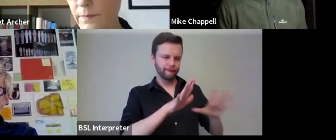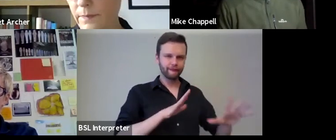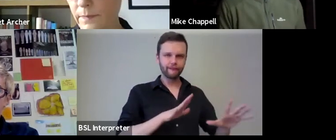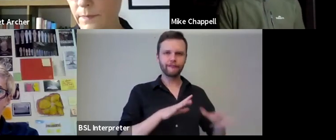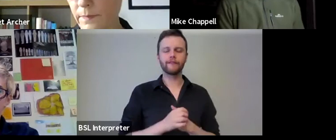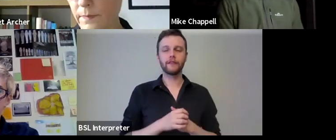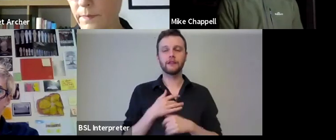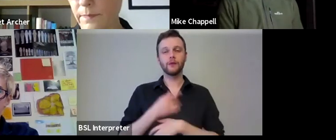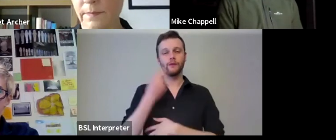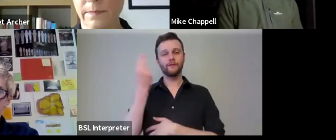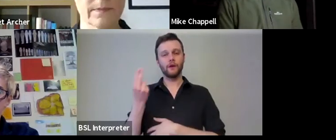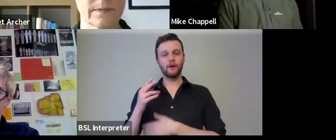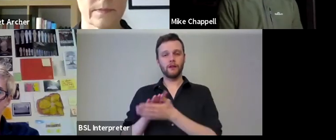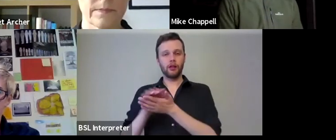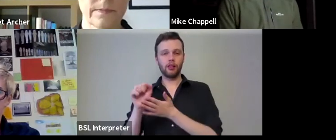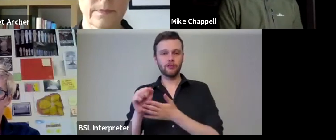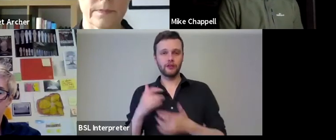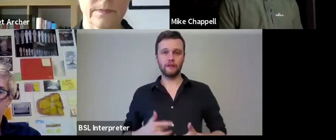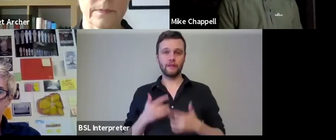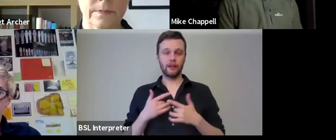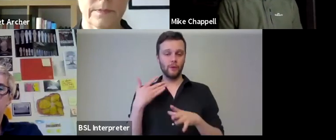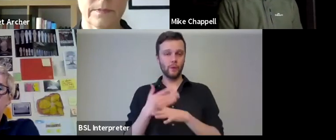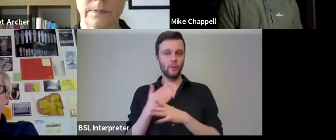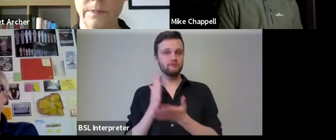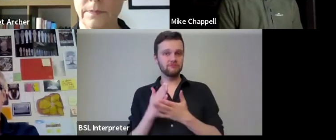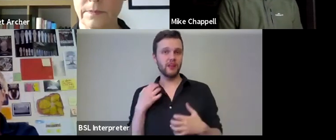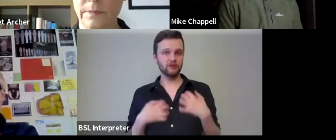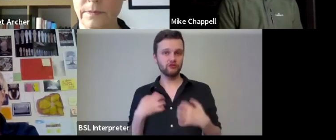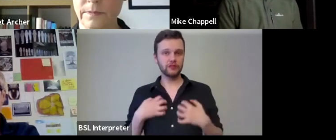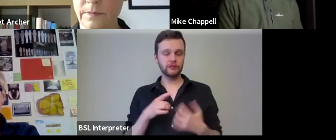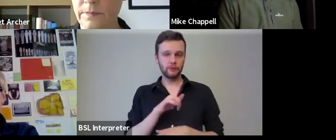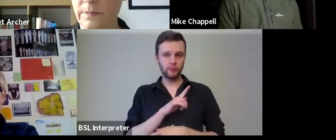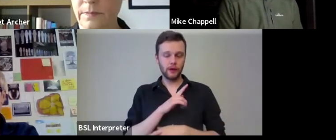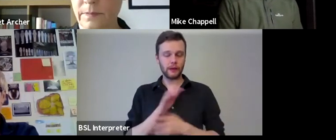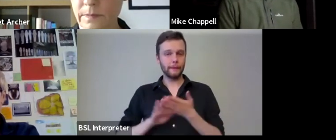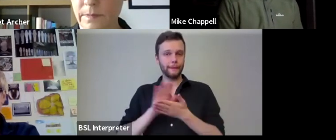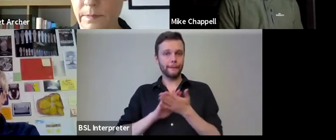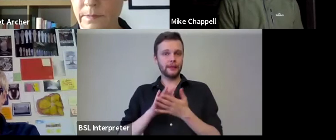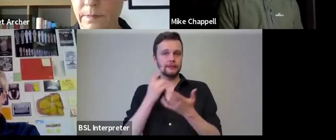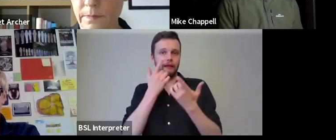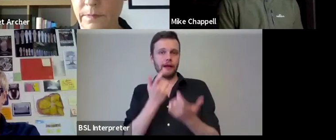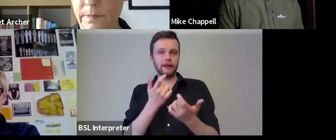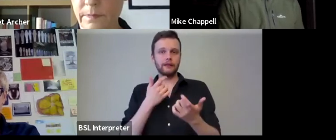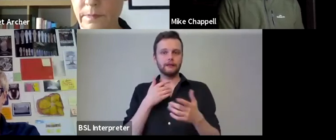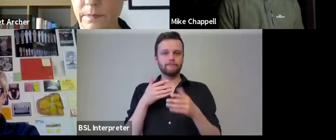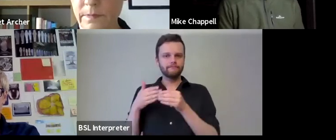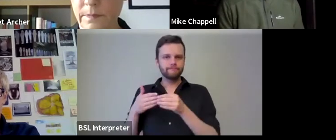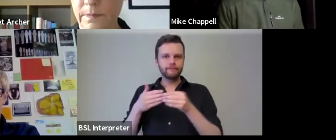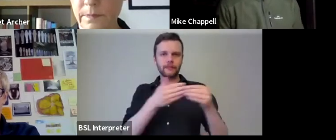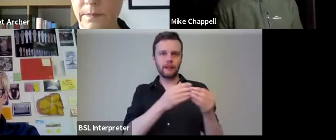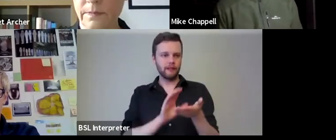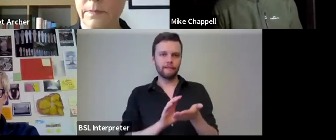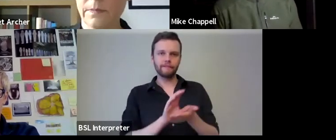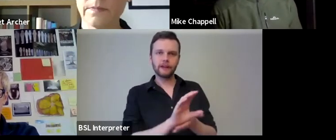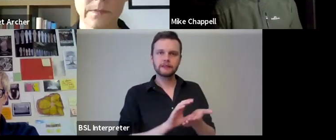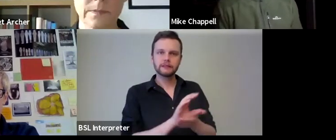arts and culture find this work very interesting because it enables them to guide their funding